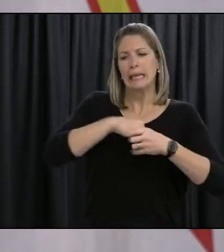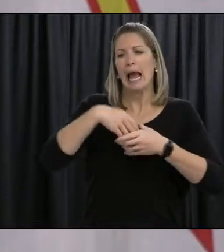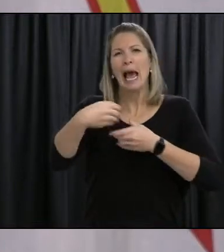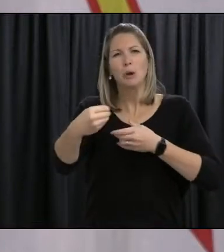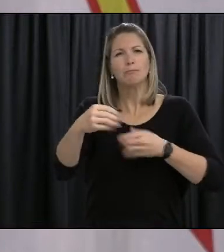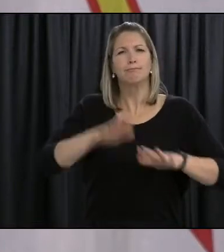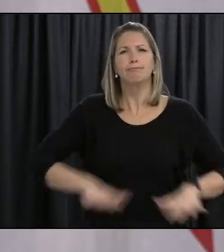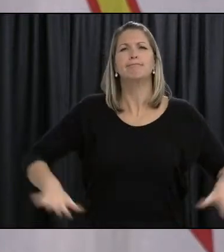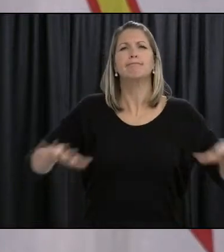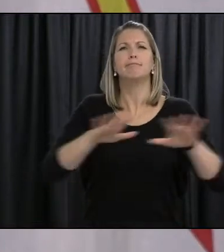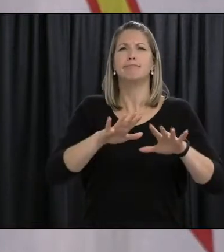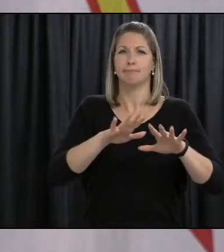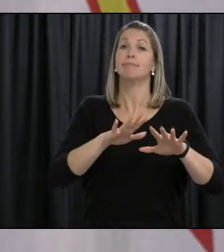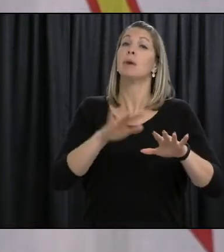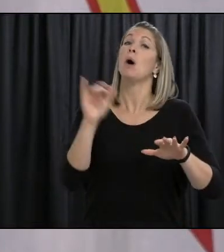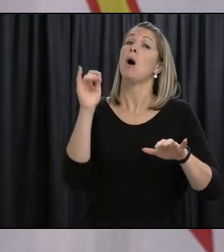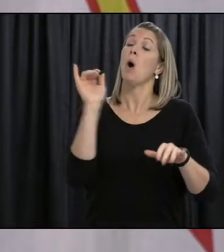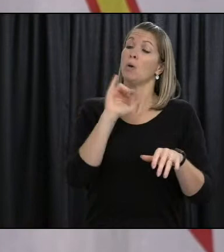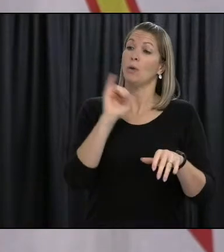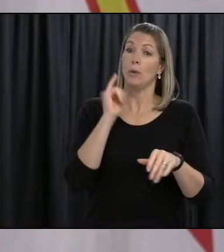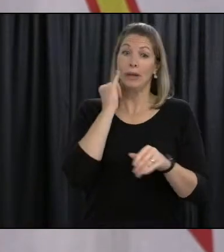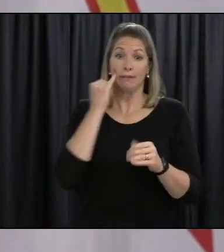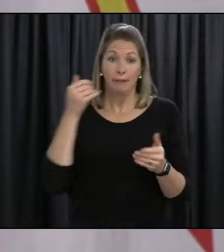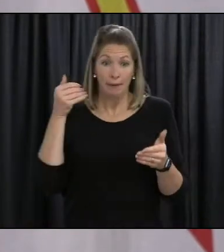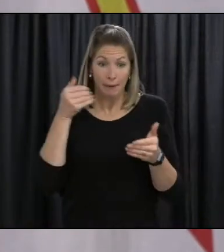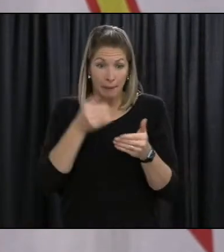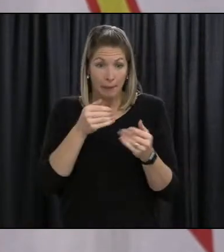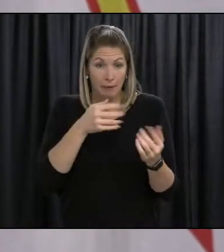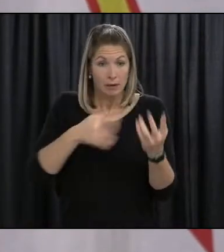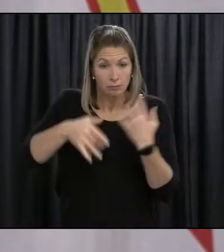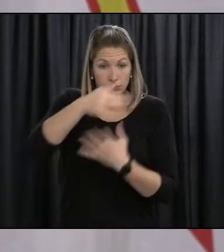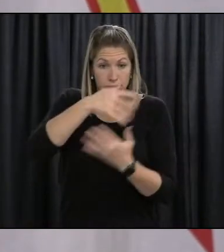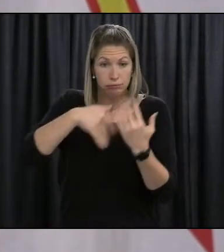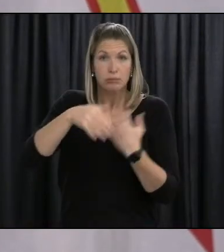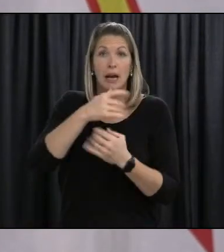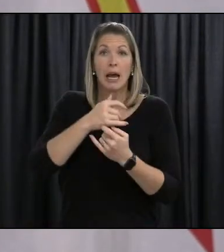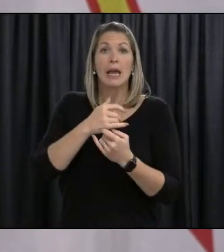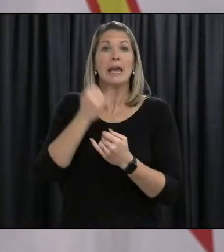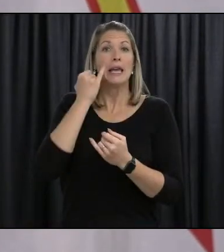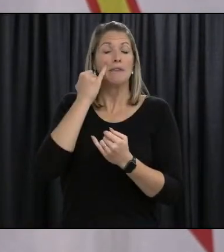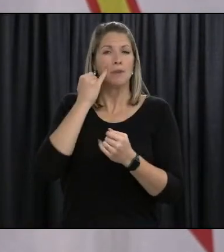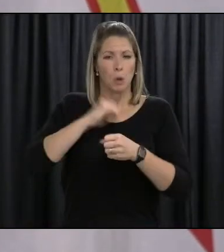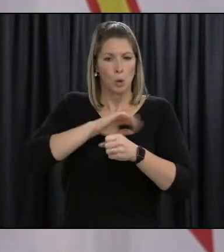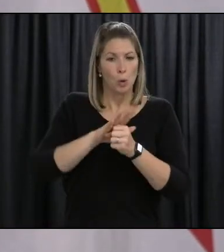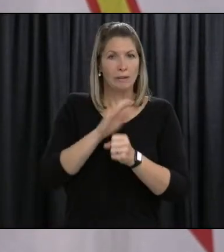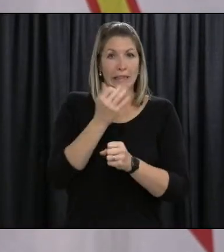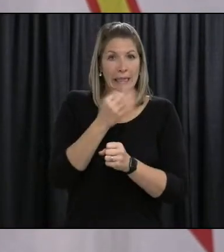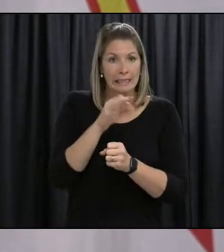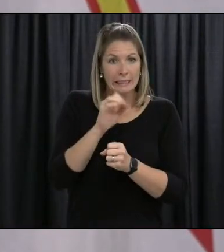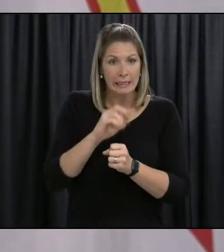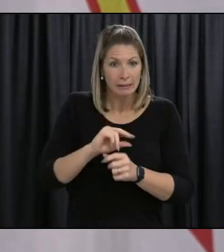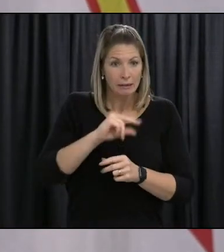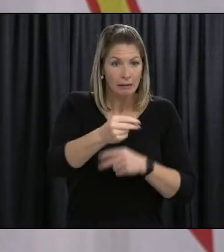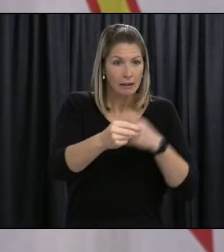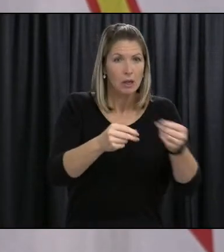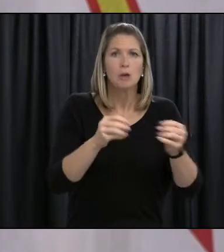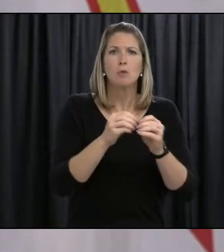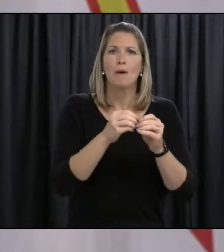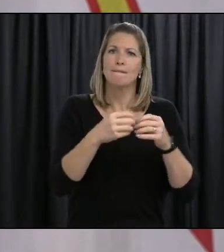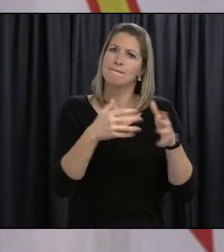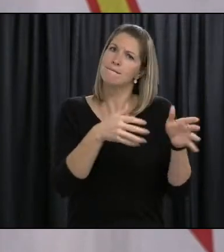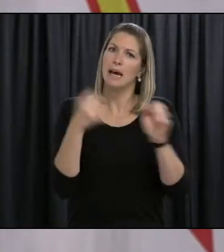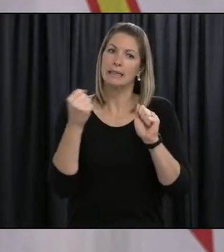risk of spread of COVID-19. And the risk of spread increases as people spend longer amounts of time together, and